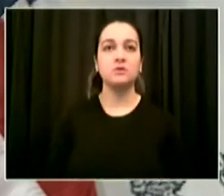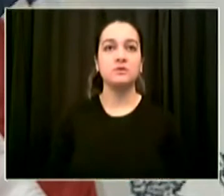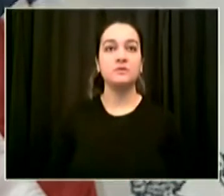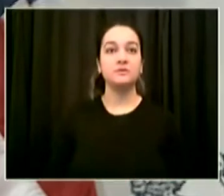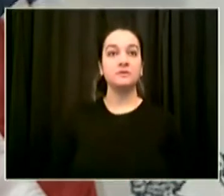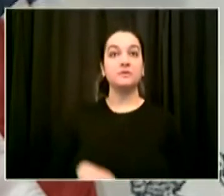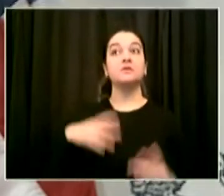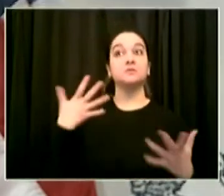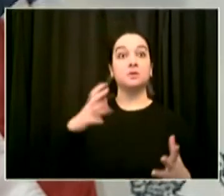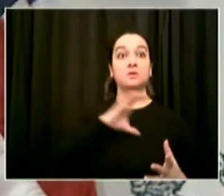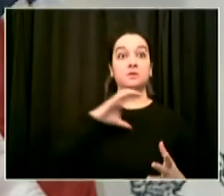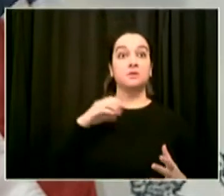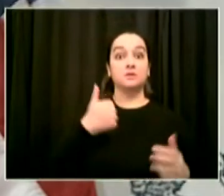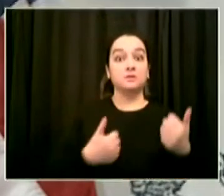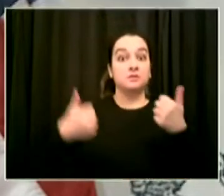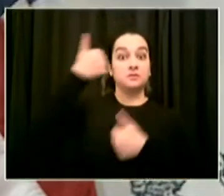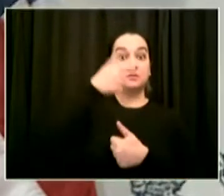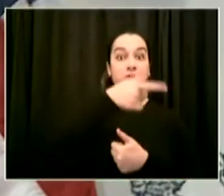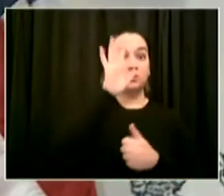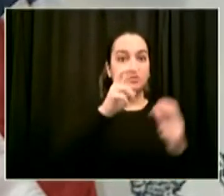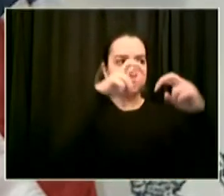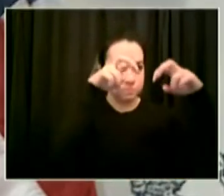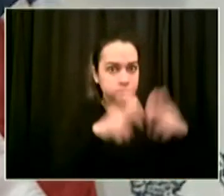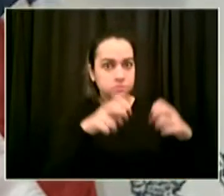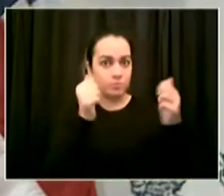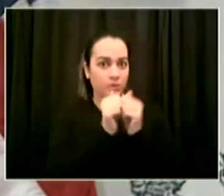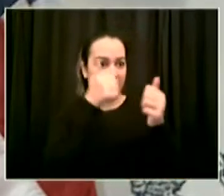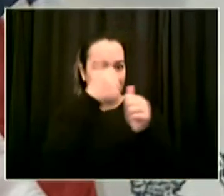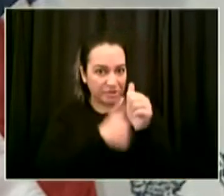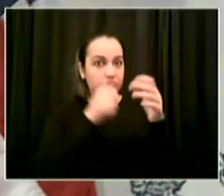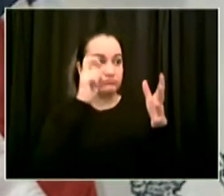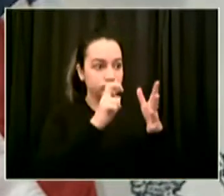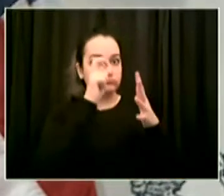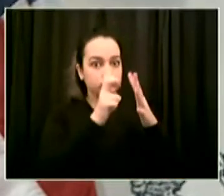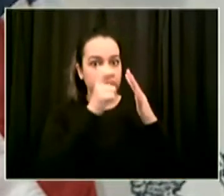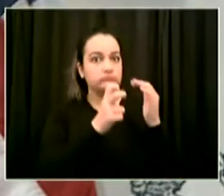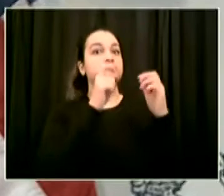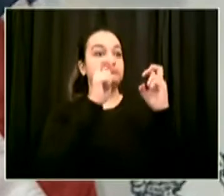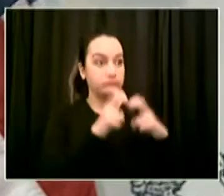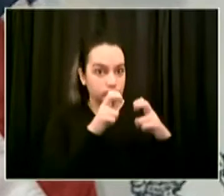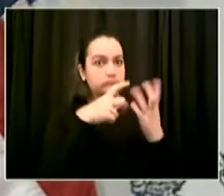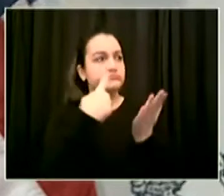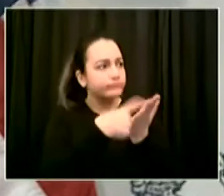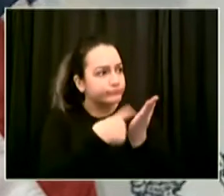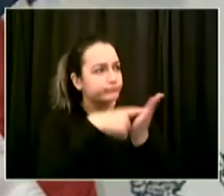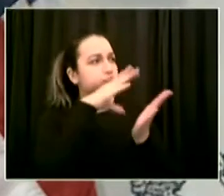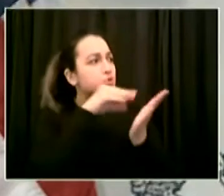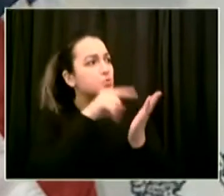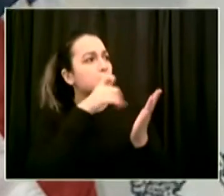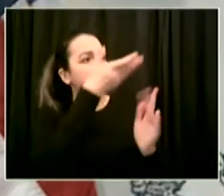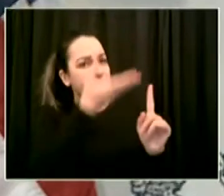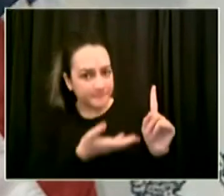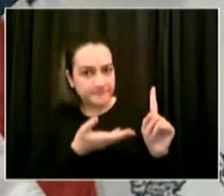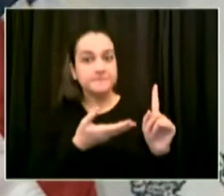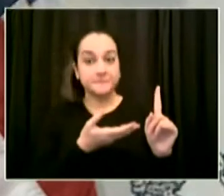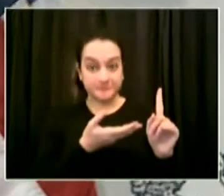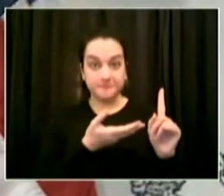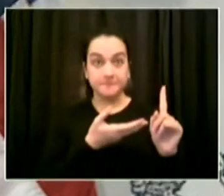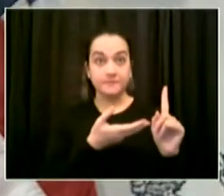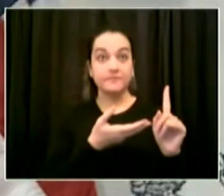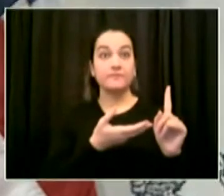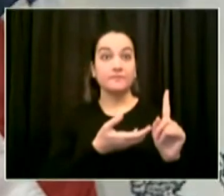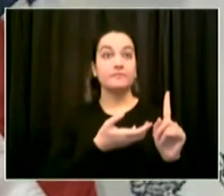each of them. The commissioner makes a selection, lets the precinct council know who will be the new precinct commander, and then there's an ongoing process to